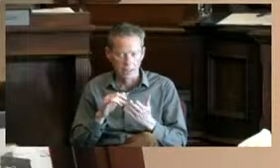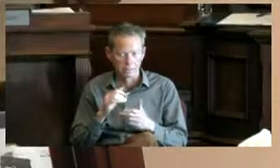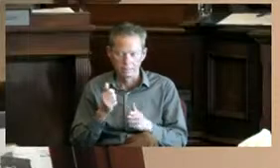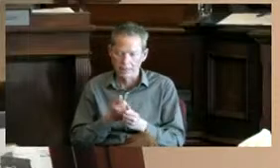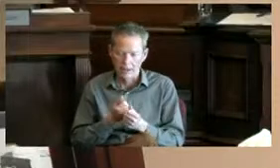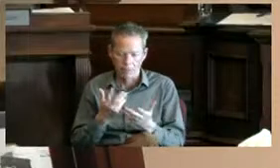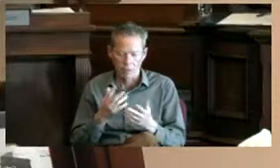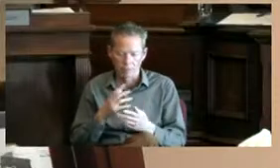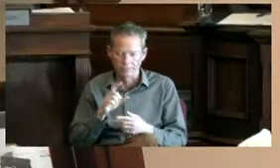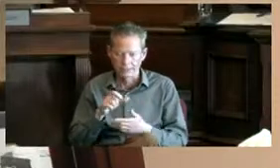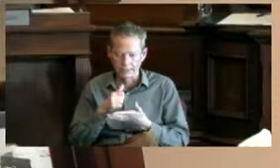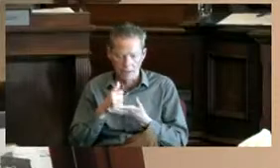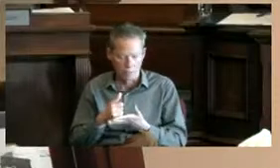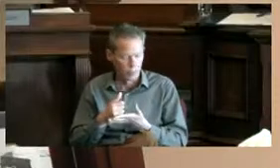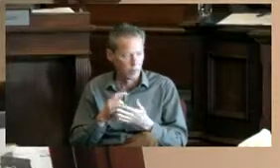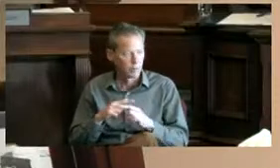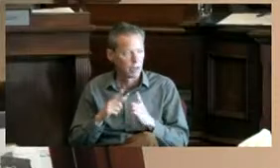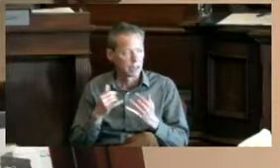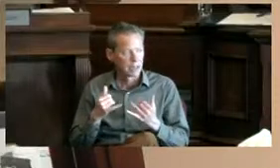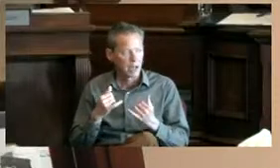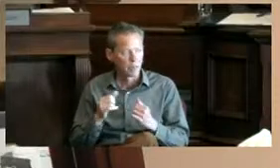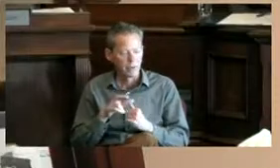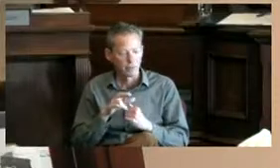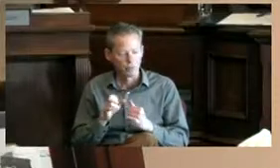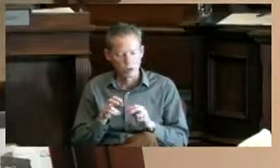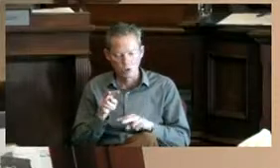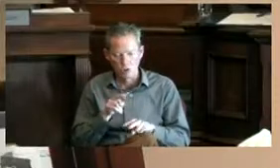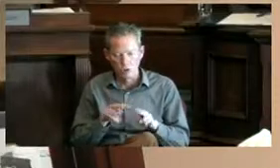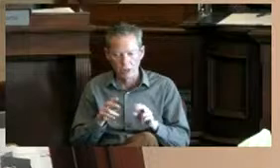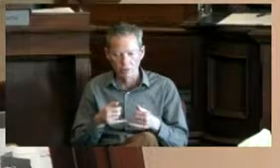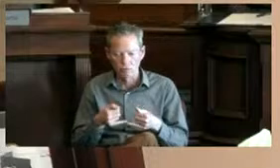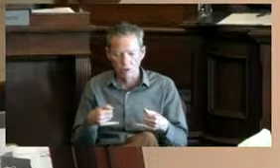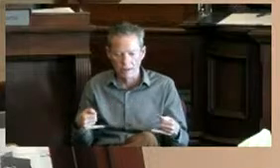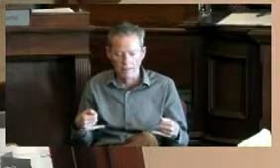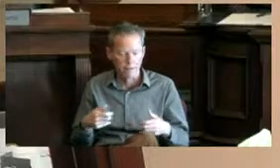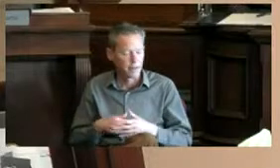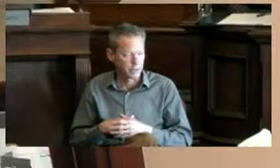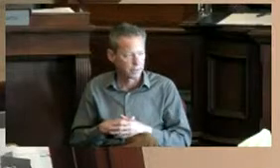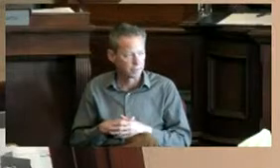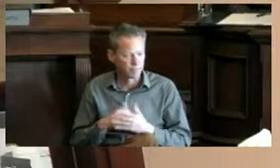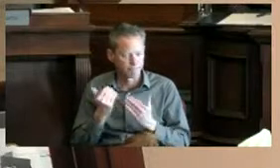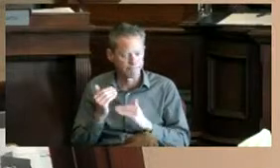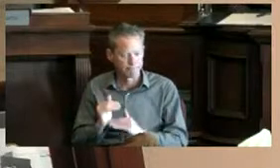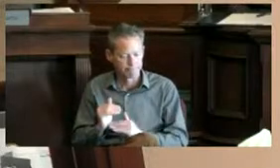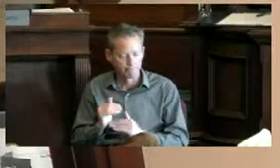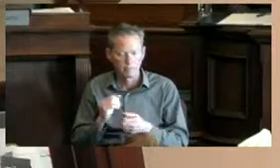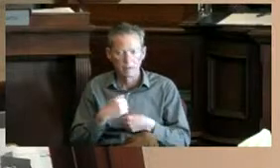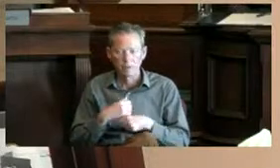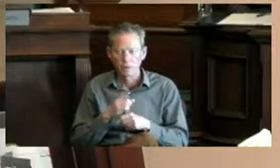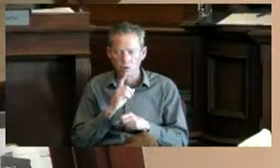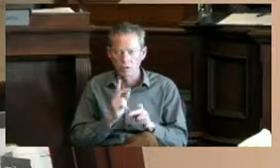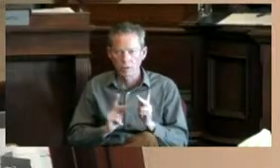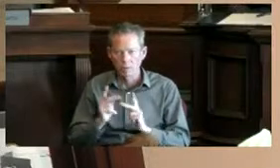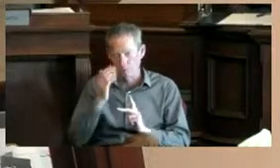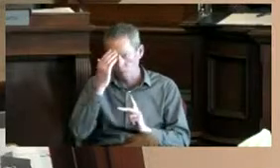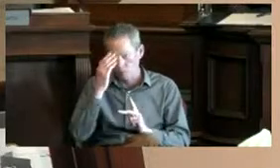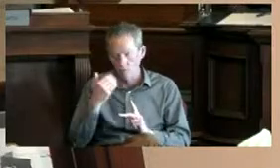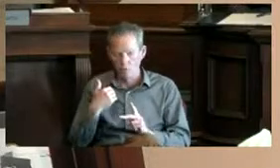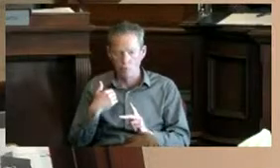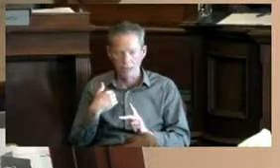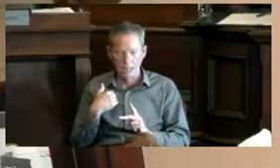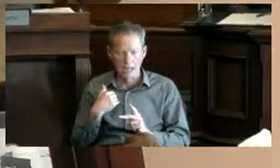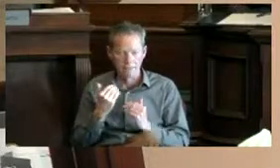on deck, but now we have to really look at drawing that line, as you mentioned, just making sure that people know that we have